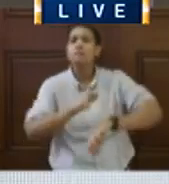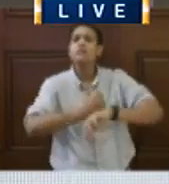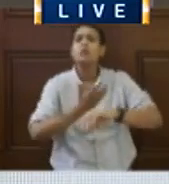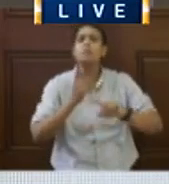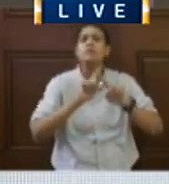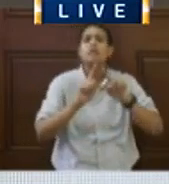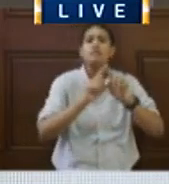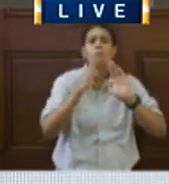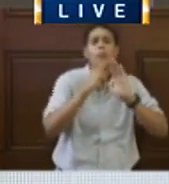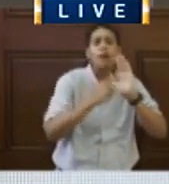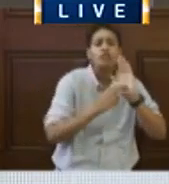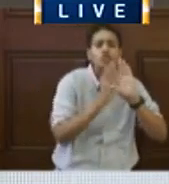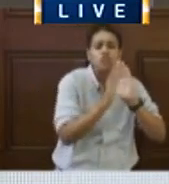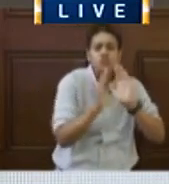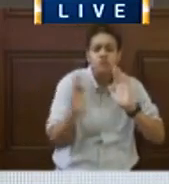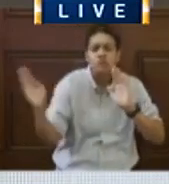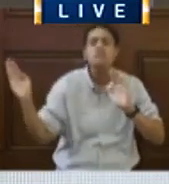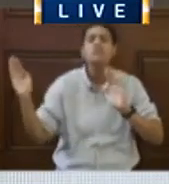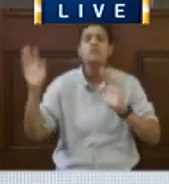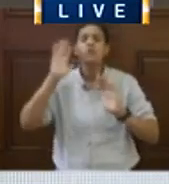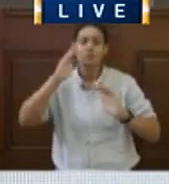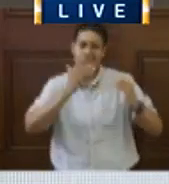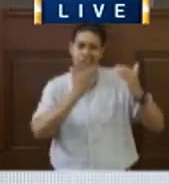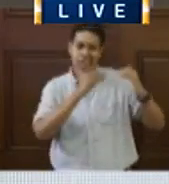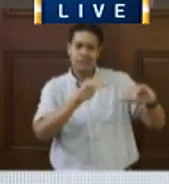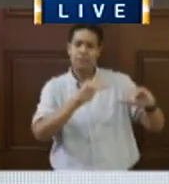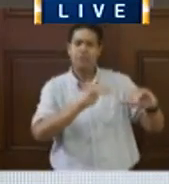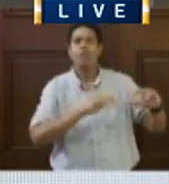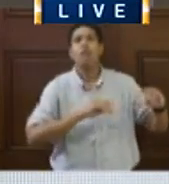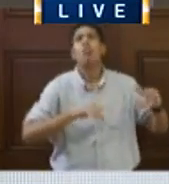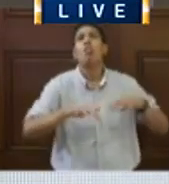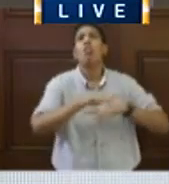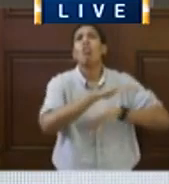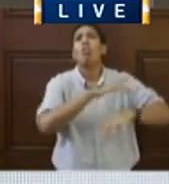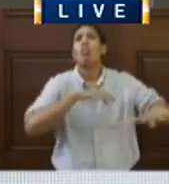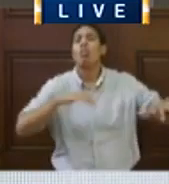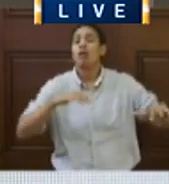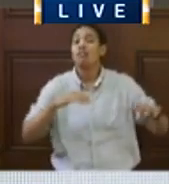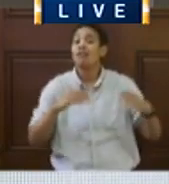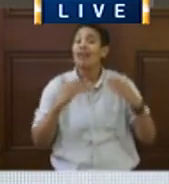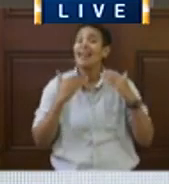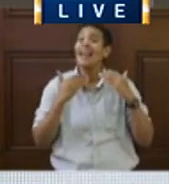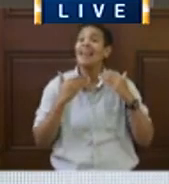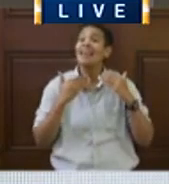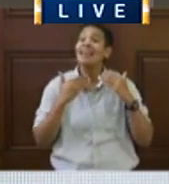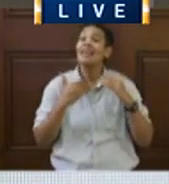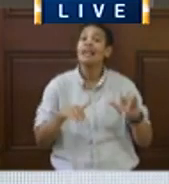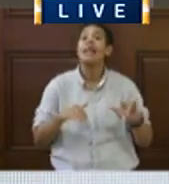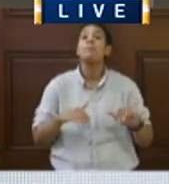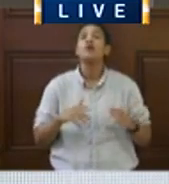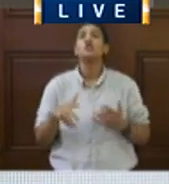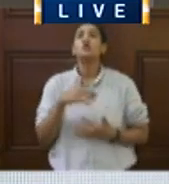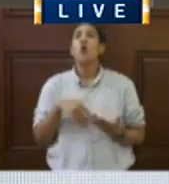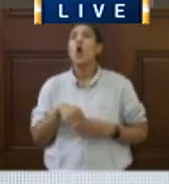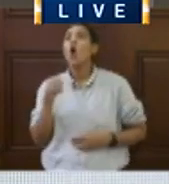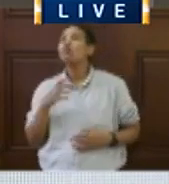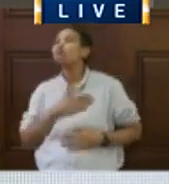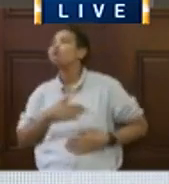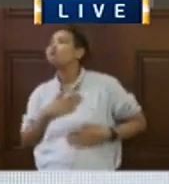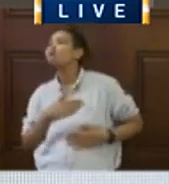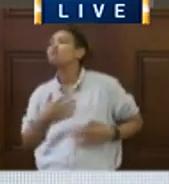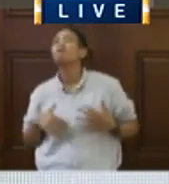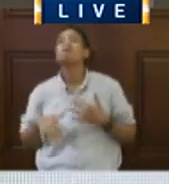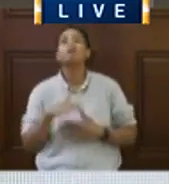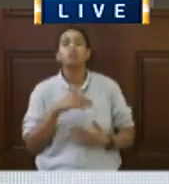measures that will limit movement, limit social interaction in terms of social